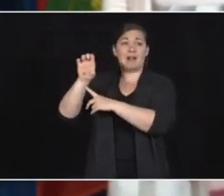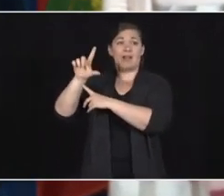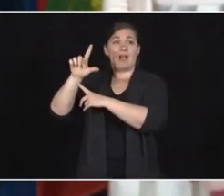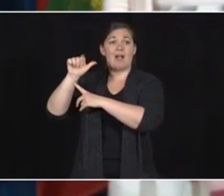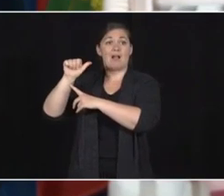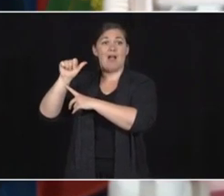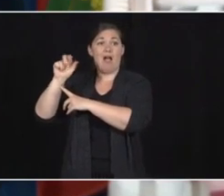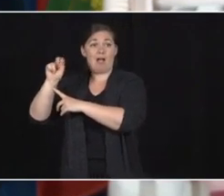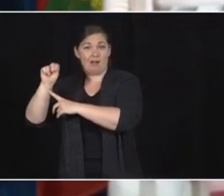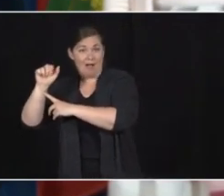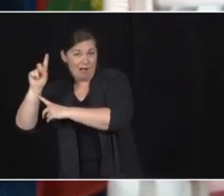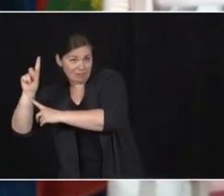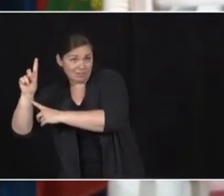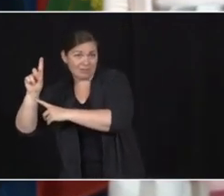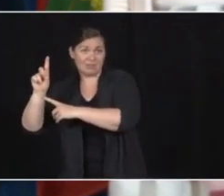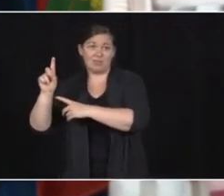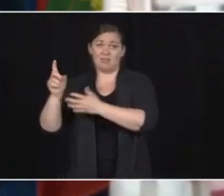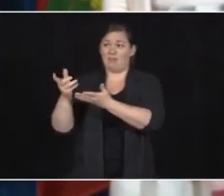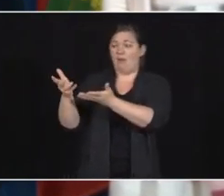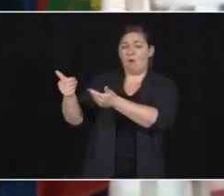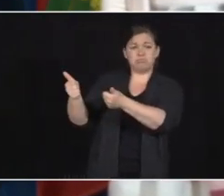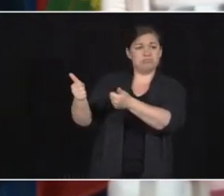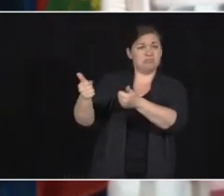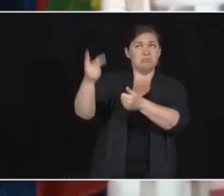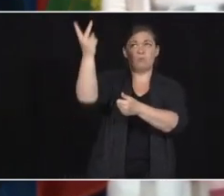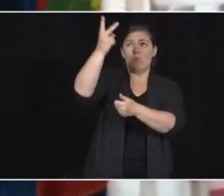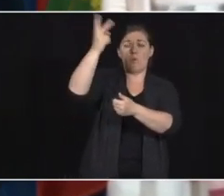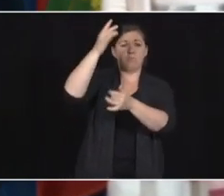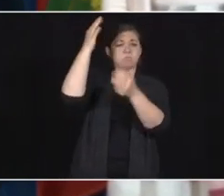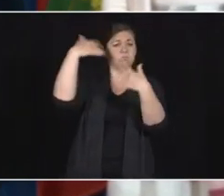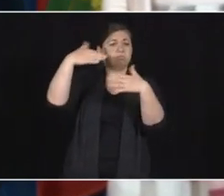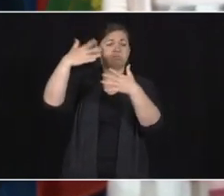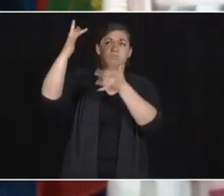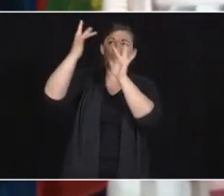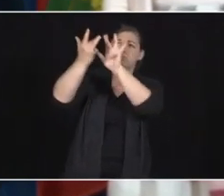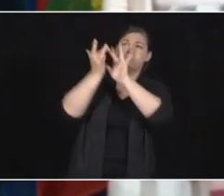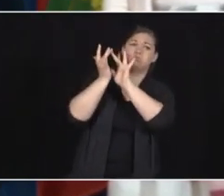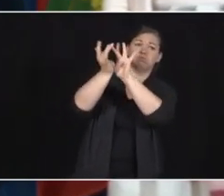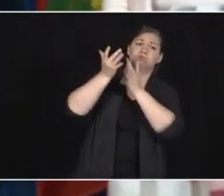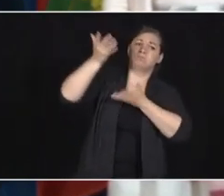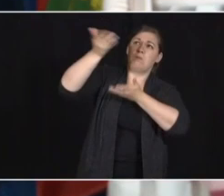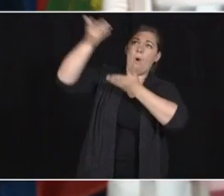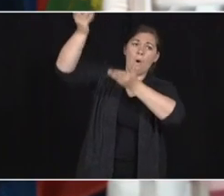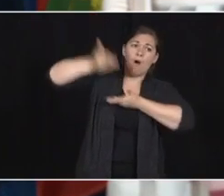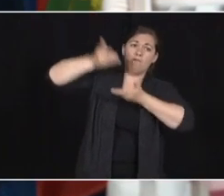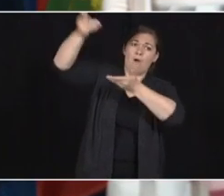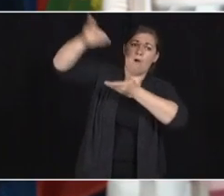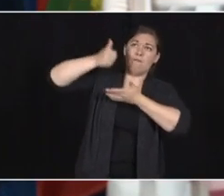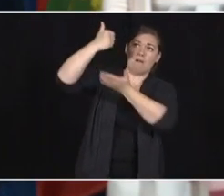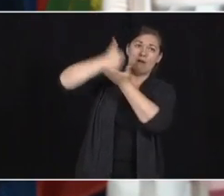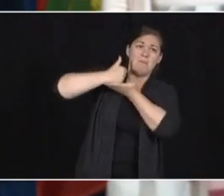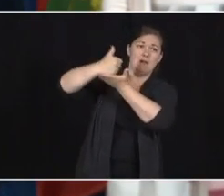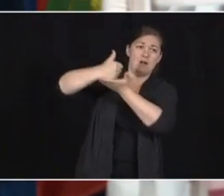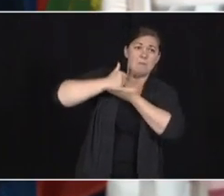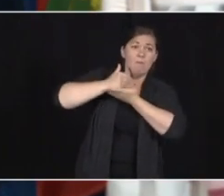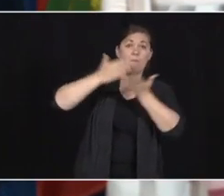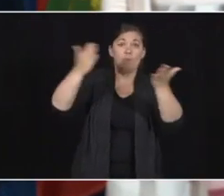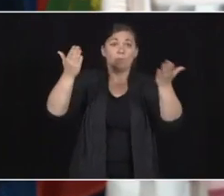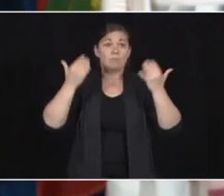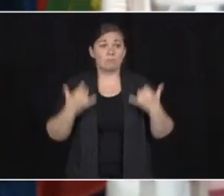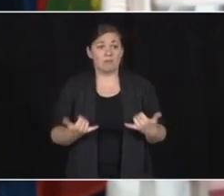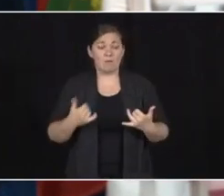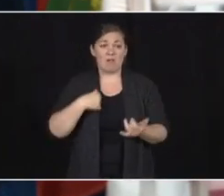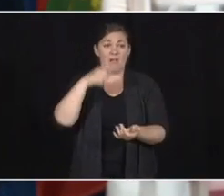phone all the time, asking me how can they help. And what we need help right now, we need help with long-term